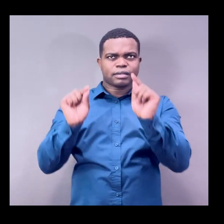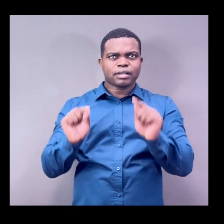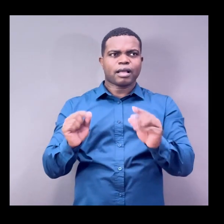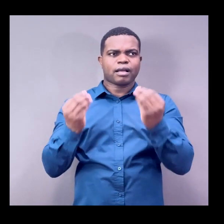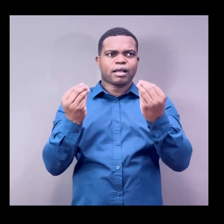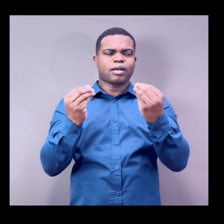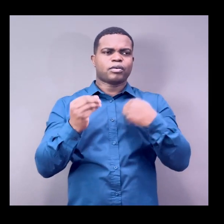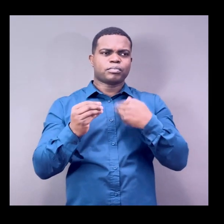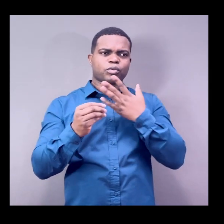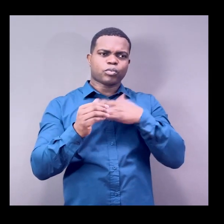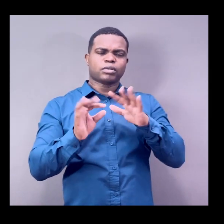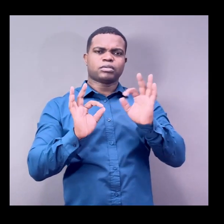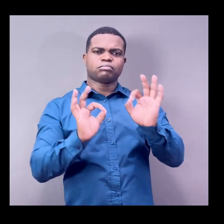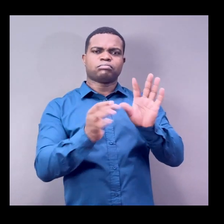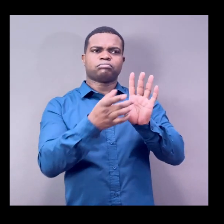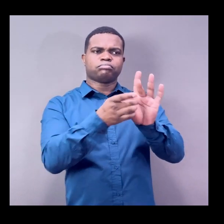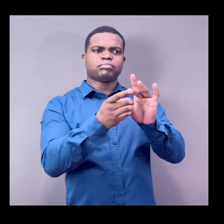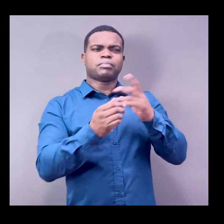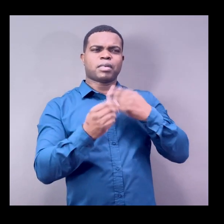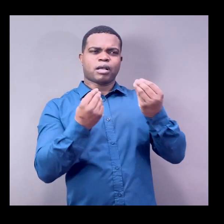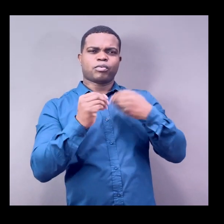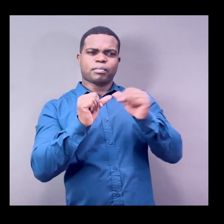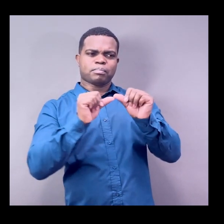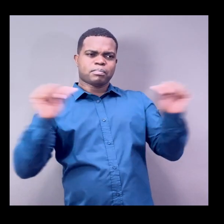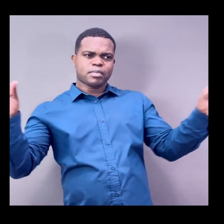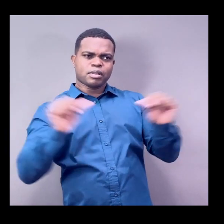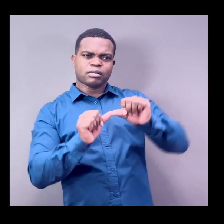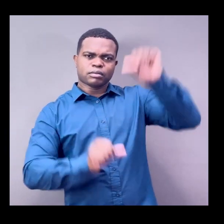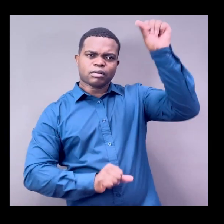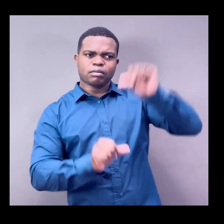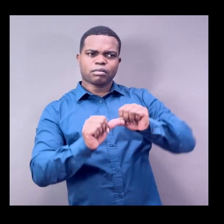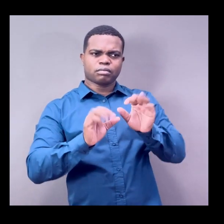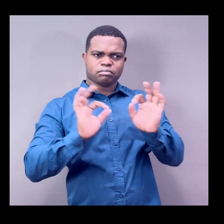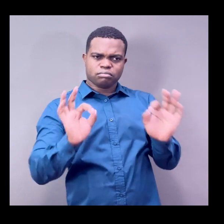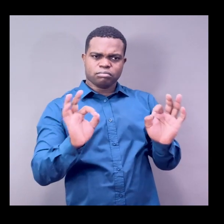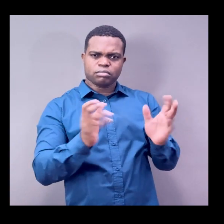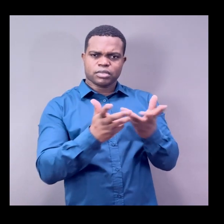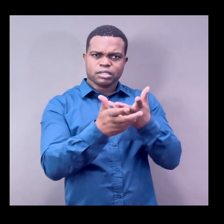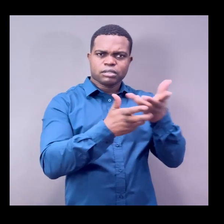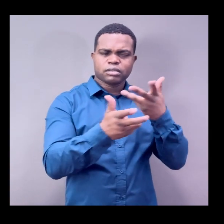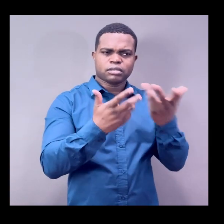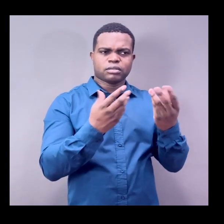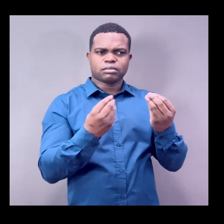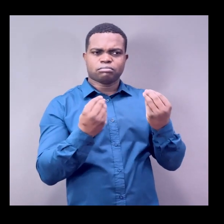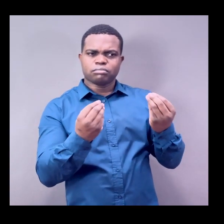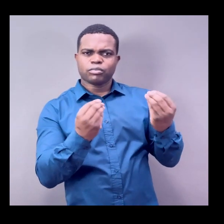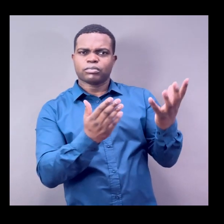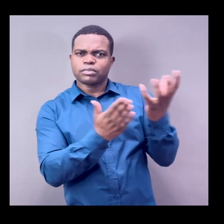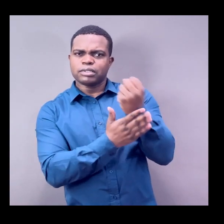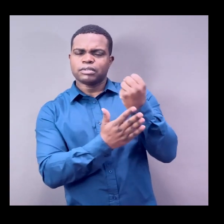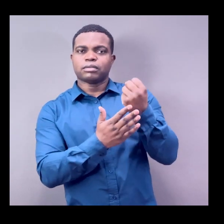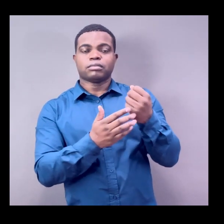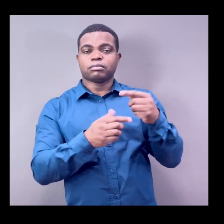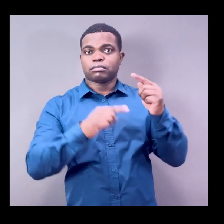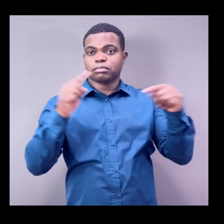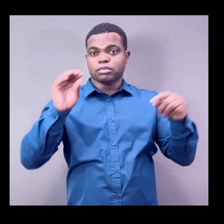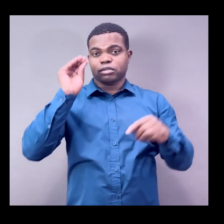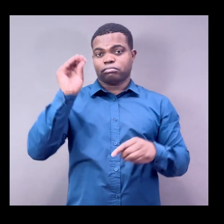the indicators, what you are going to be using to measure. So for example, we talked about